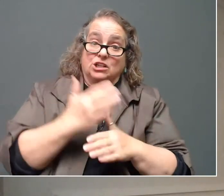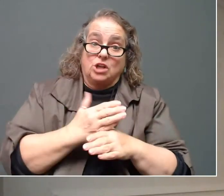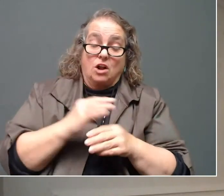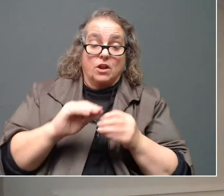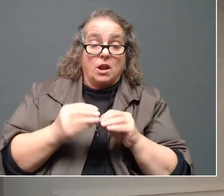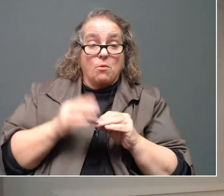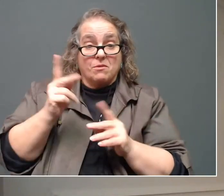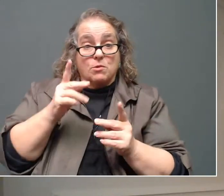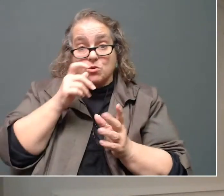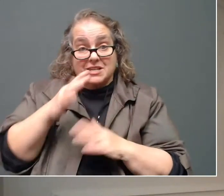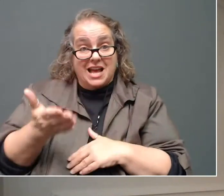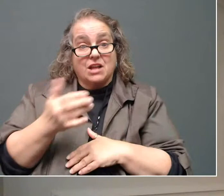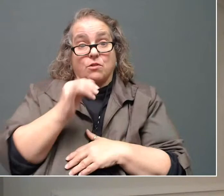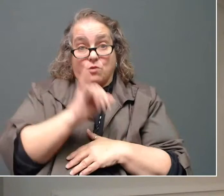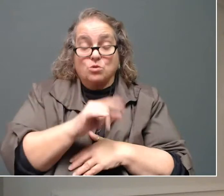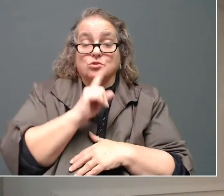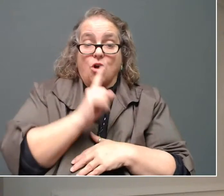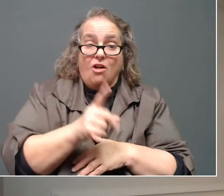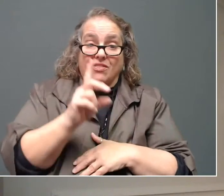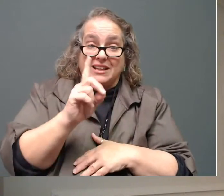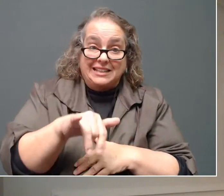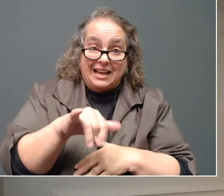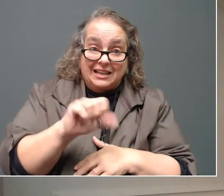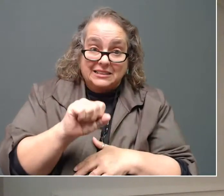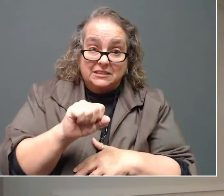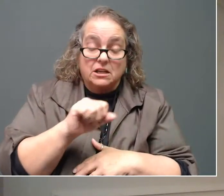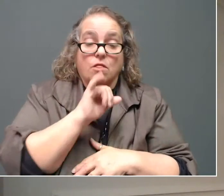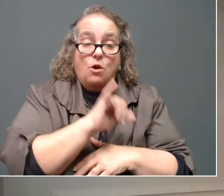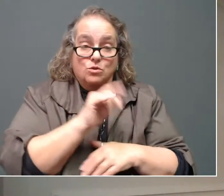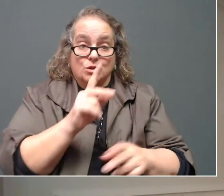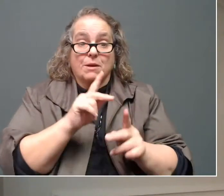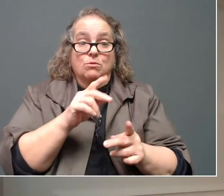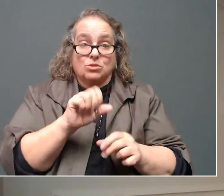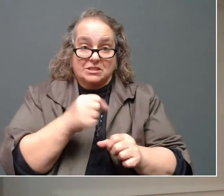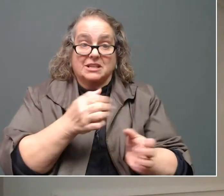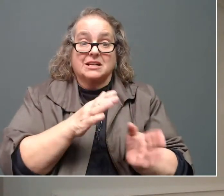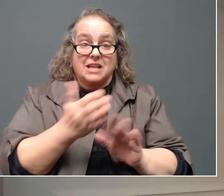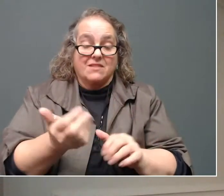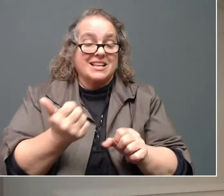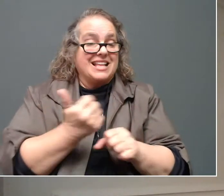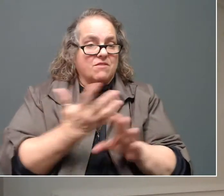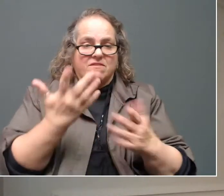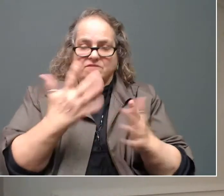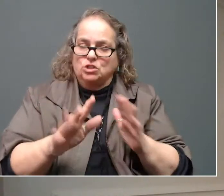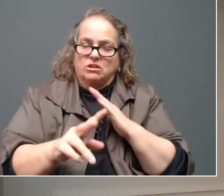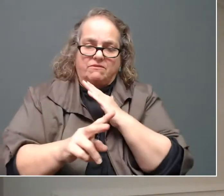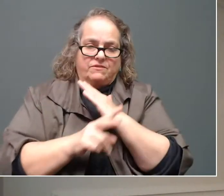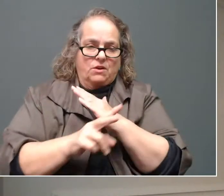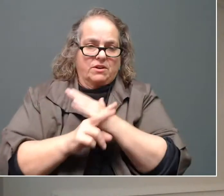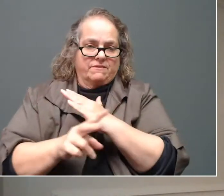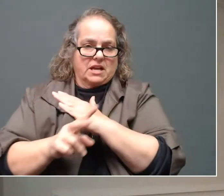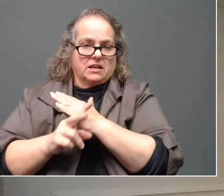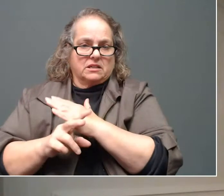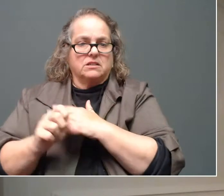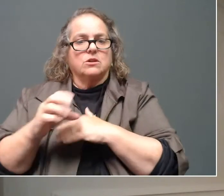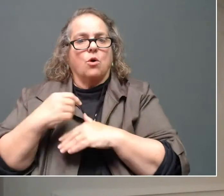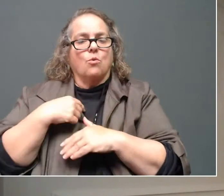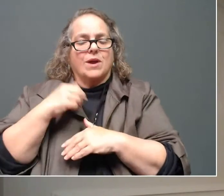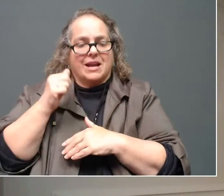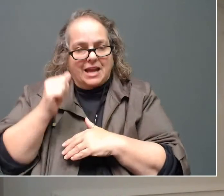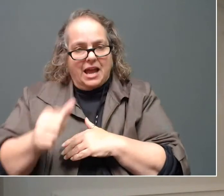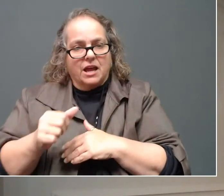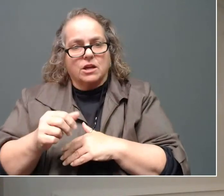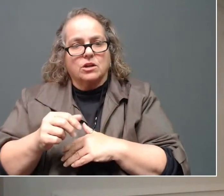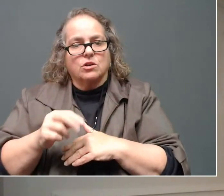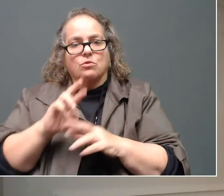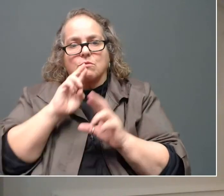those are the days that those individuals' deaths. Everything's been verified. And so we can report them on the official logs. We